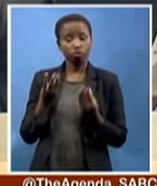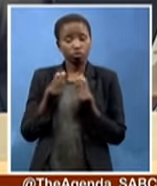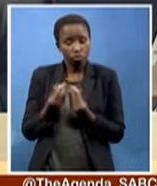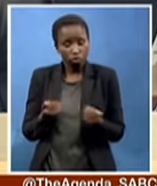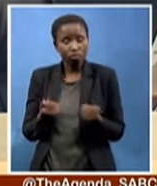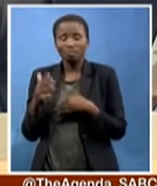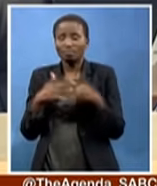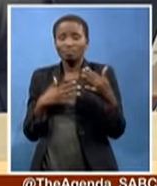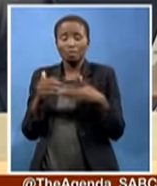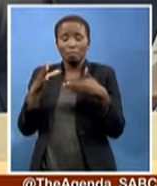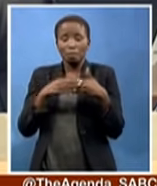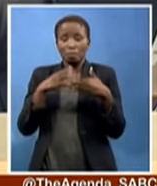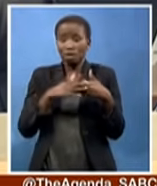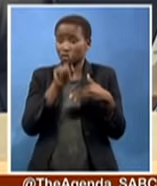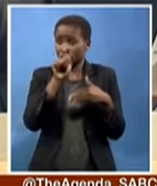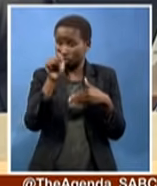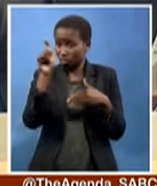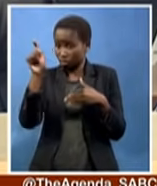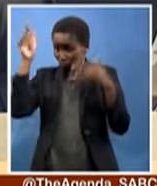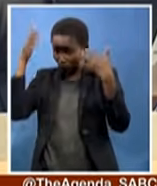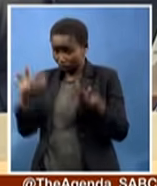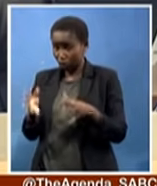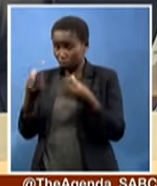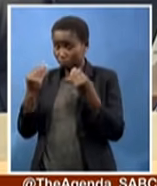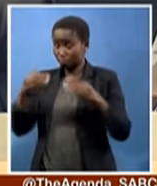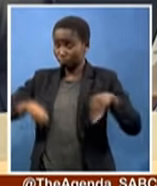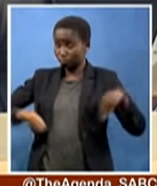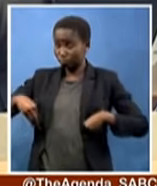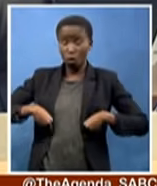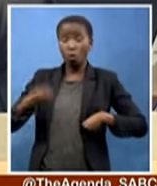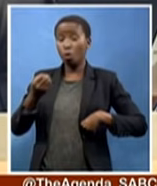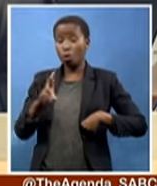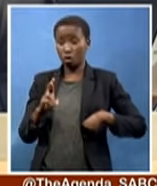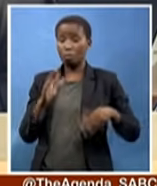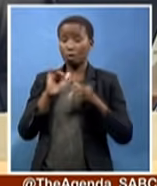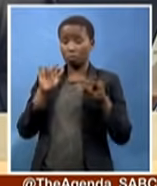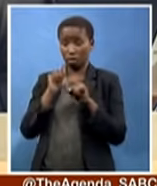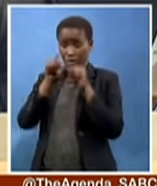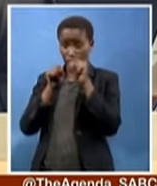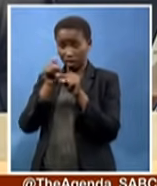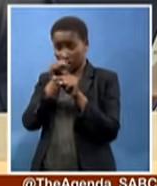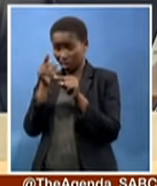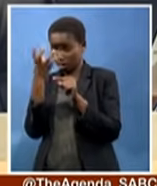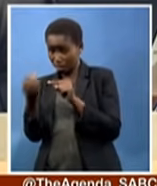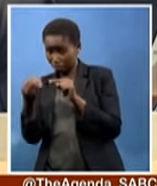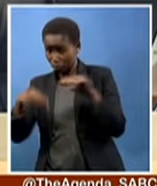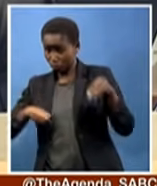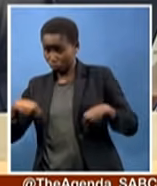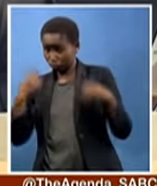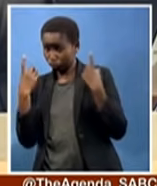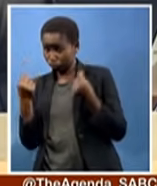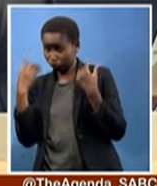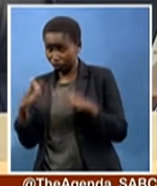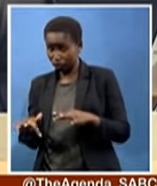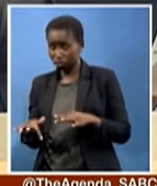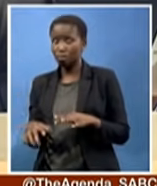accused of or reported to be involved in corrupt practices should account to the Integrity